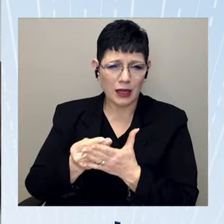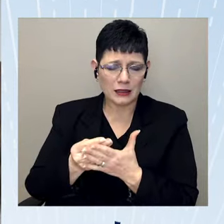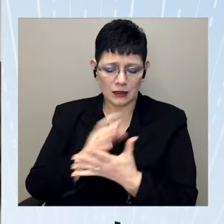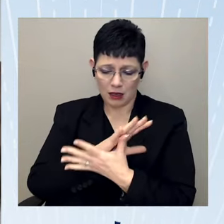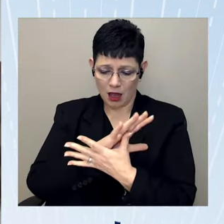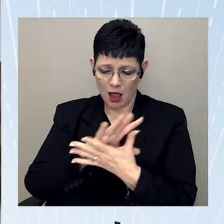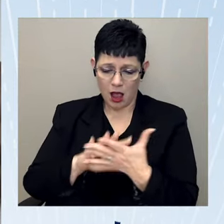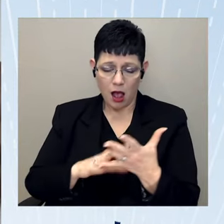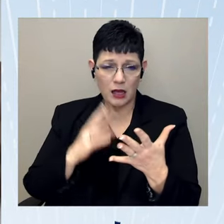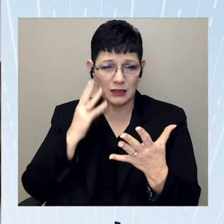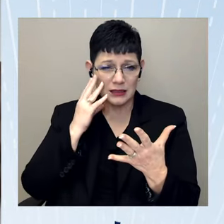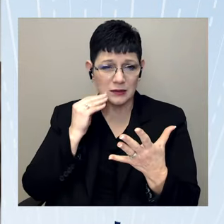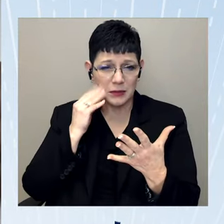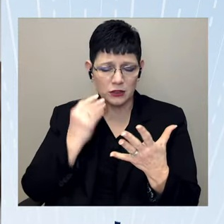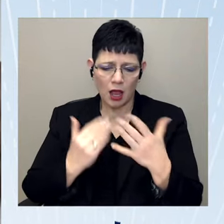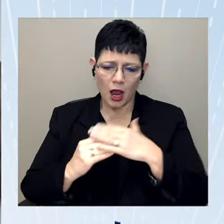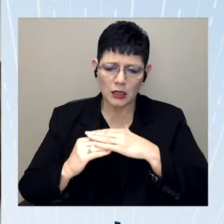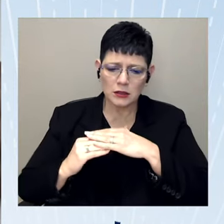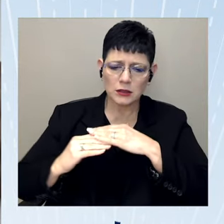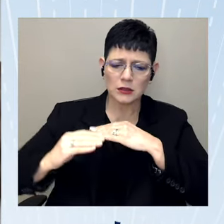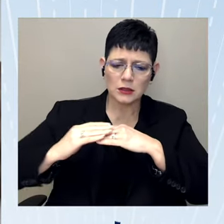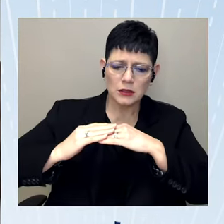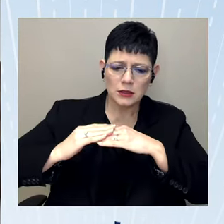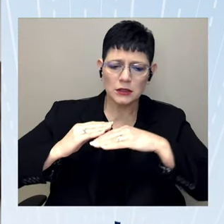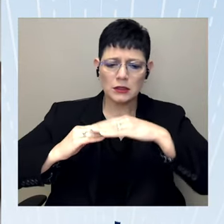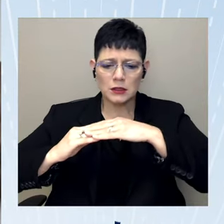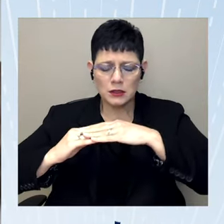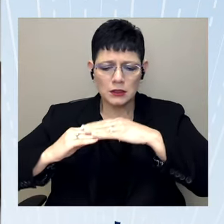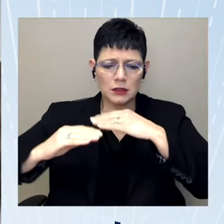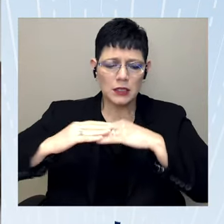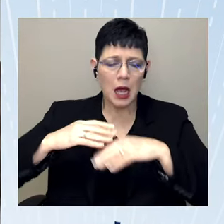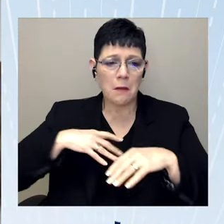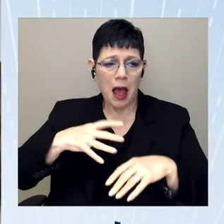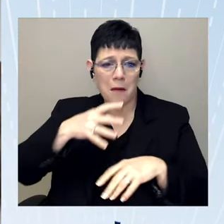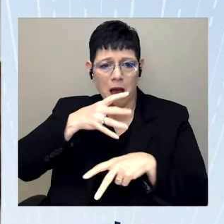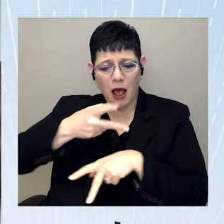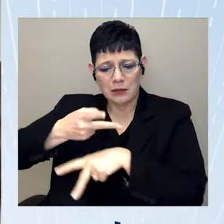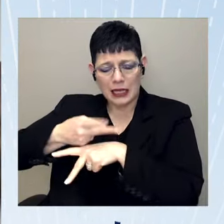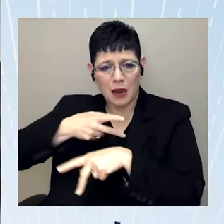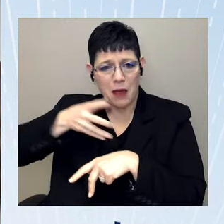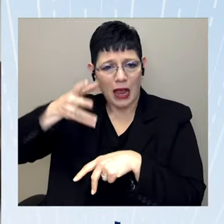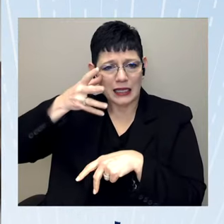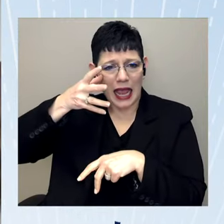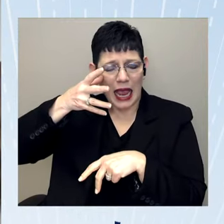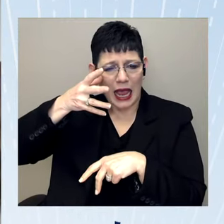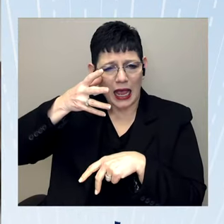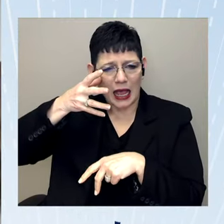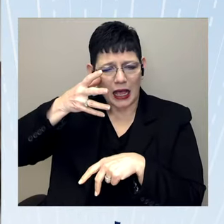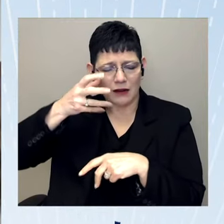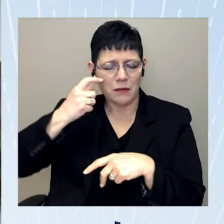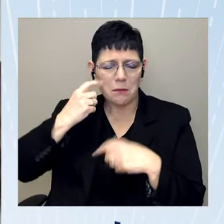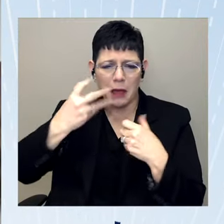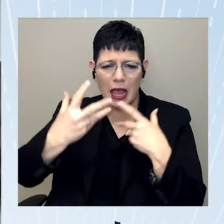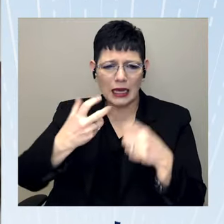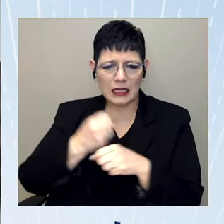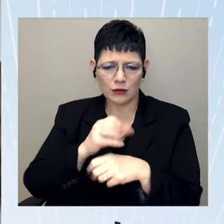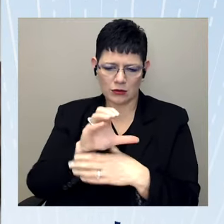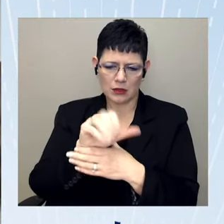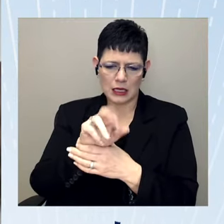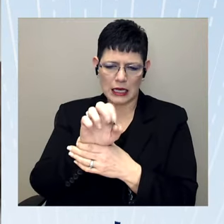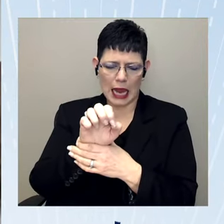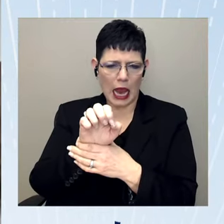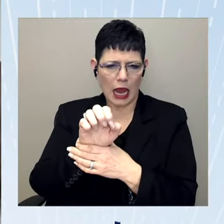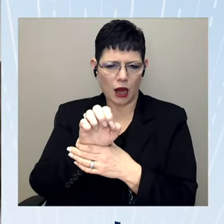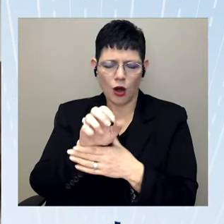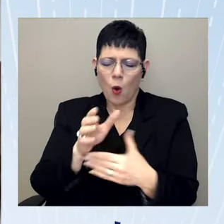were piled on top of watching my mom be my dad's caregiver for years. Care is real, and care, whether receiving it or giving it,